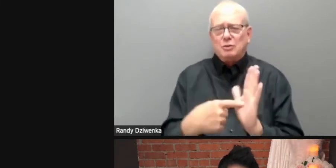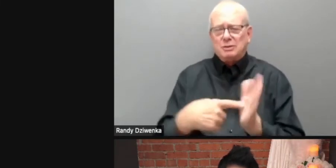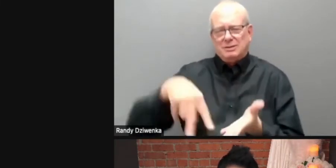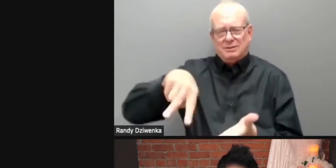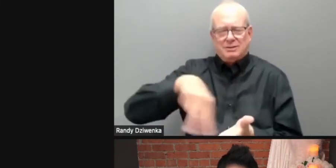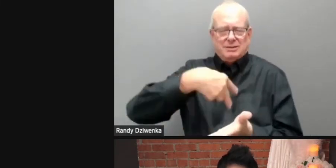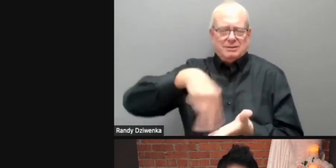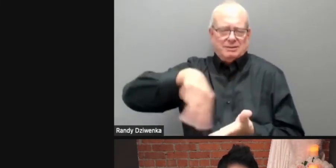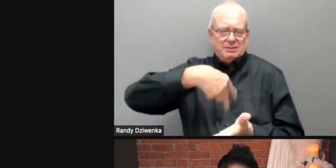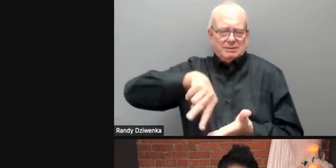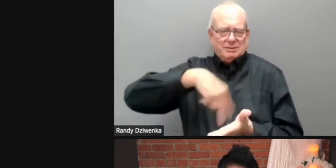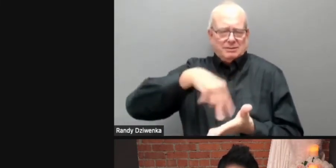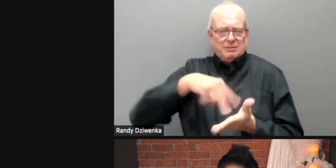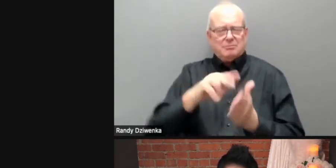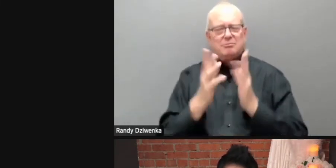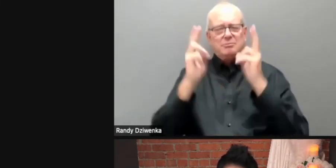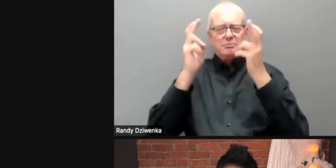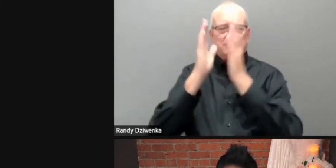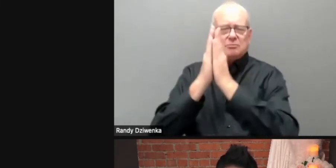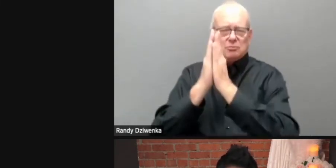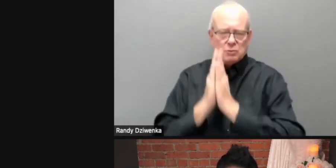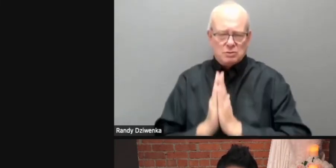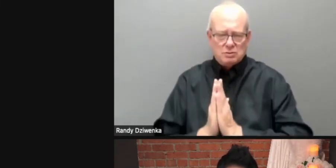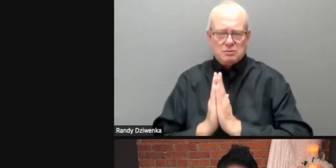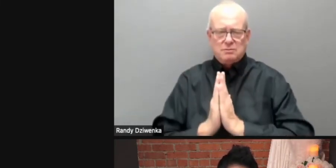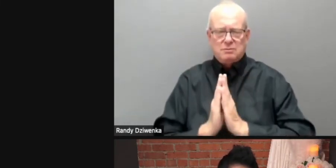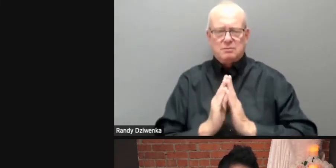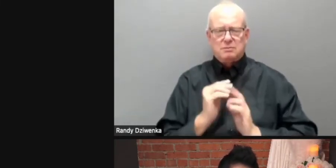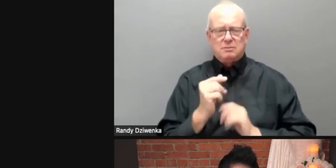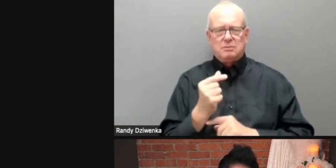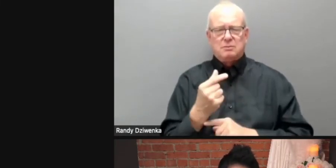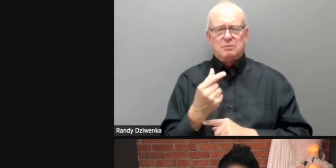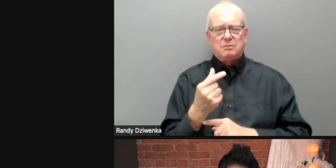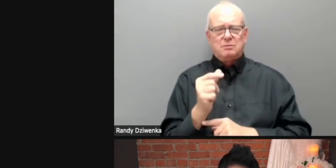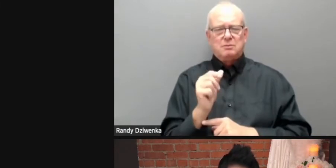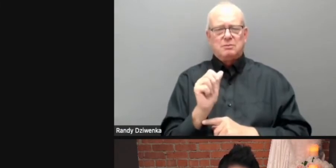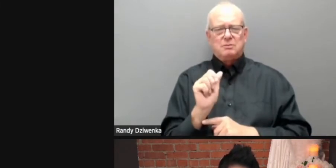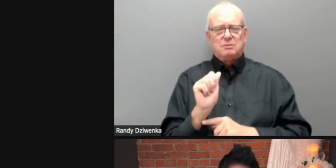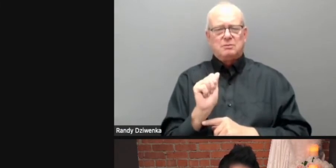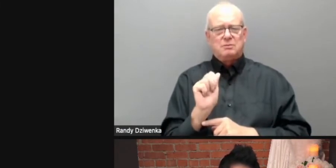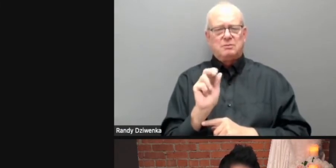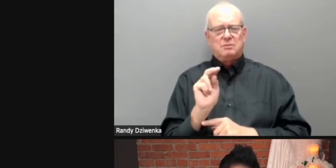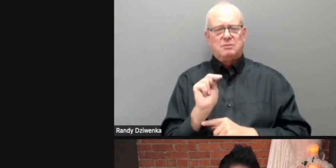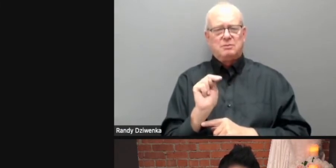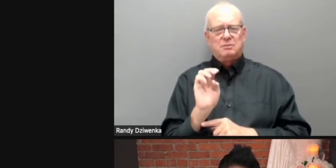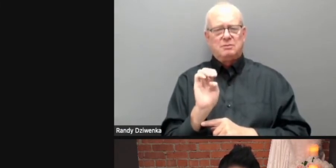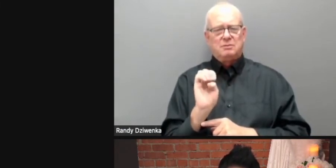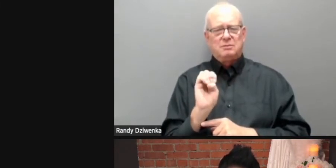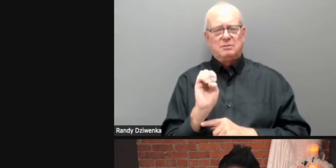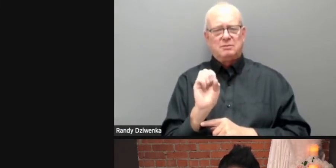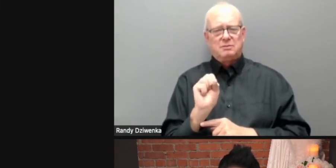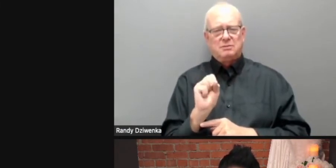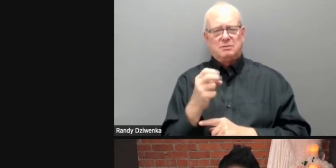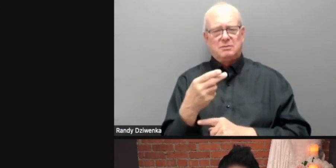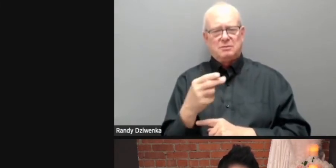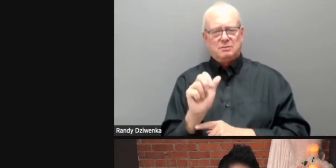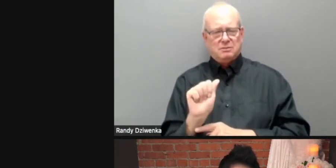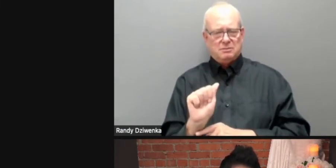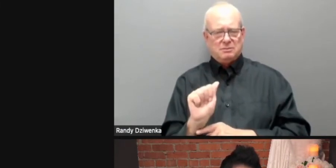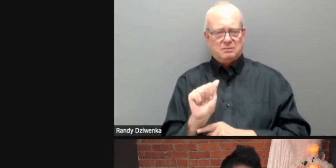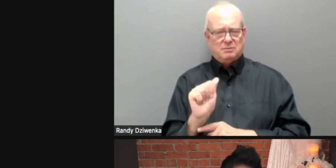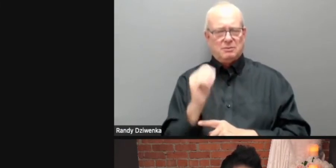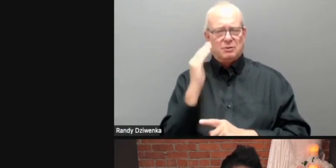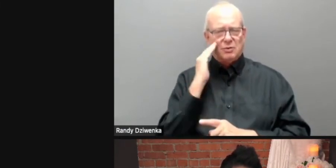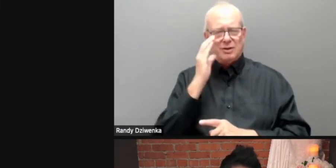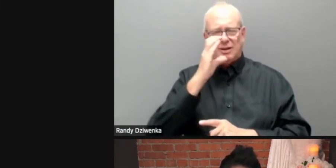Ganesha is the most distinctive Hindu deities with his large elephant heads and pot-bellied human body. He